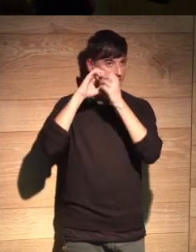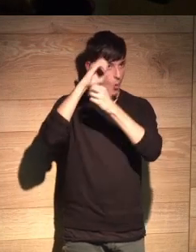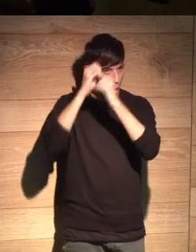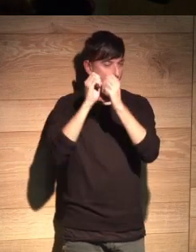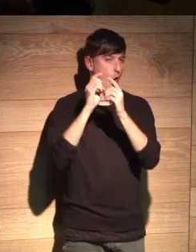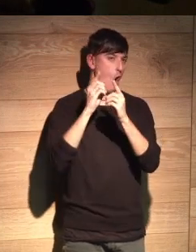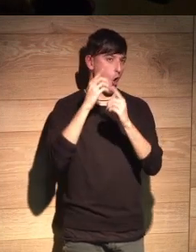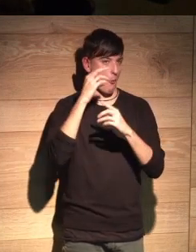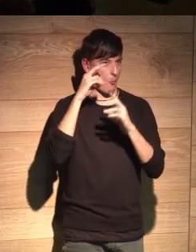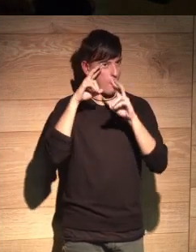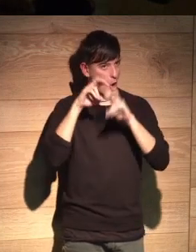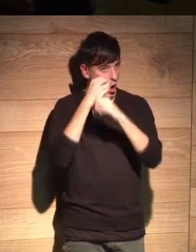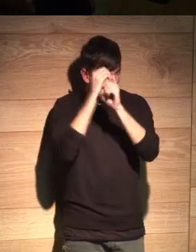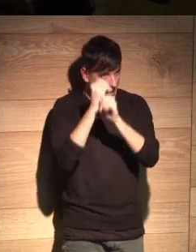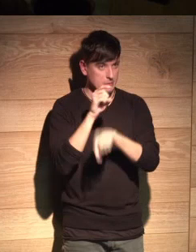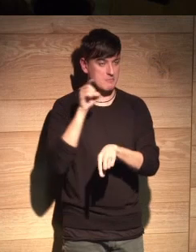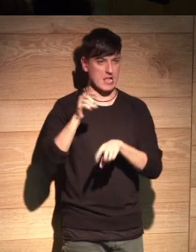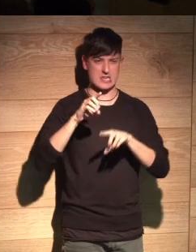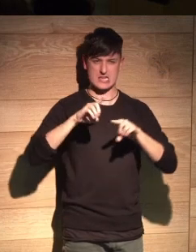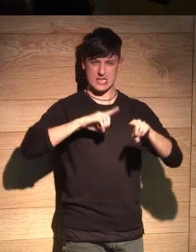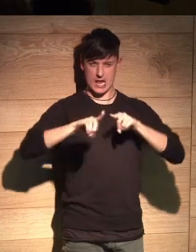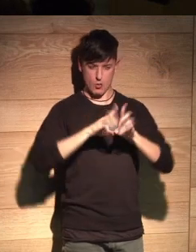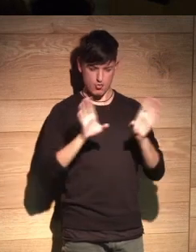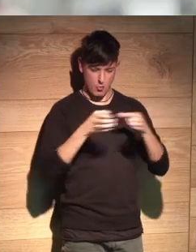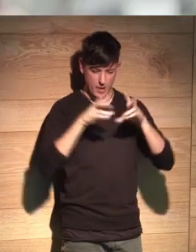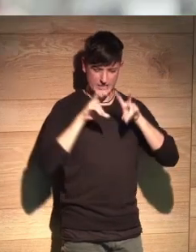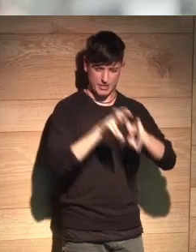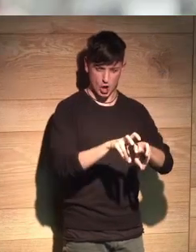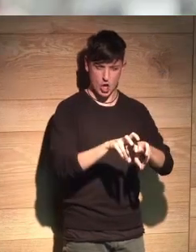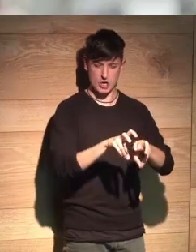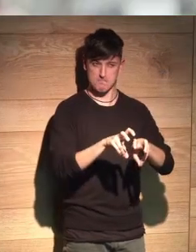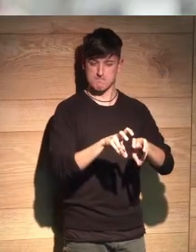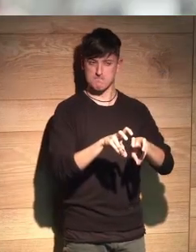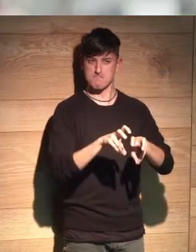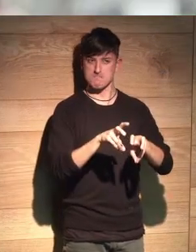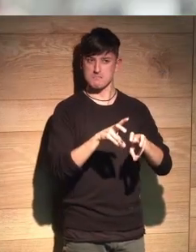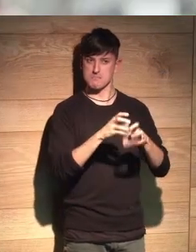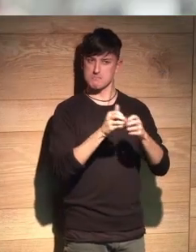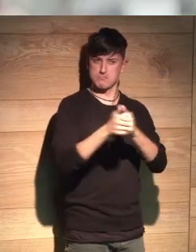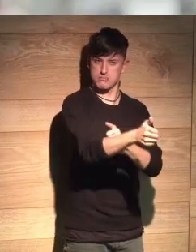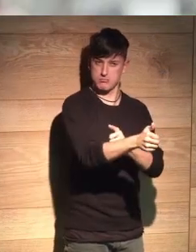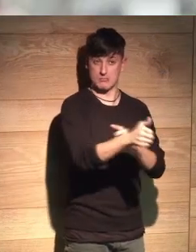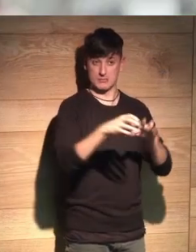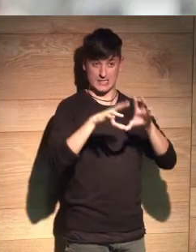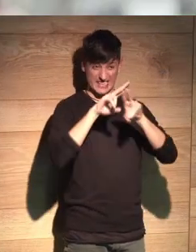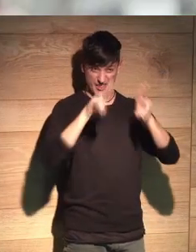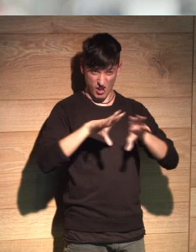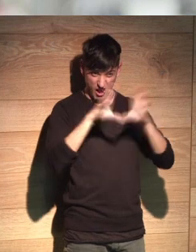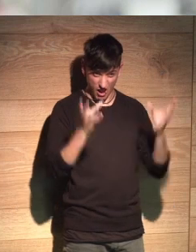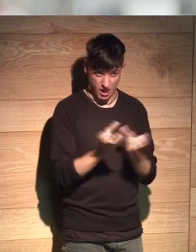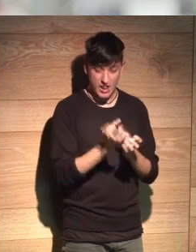can see. She's one of the few women who is directing one of the research groups at the front